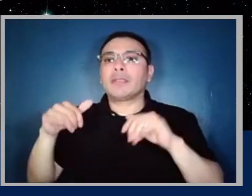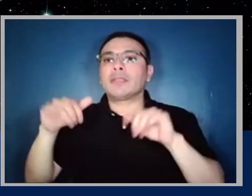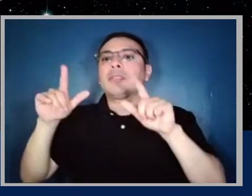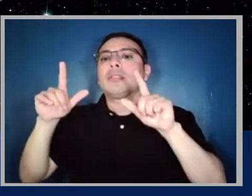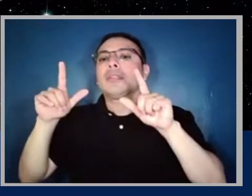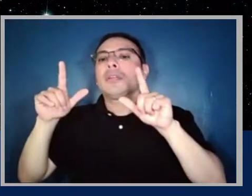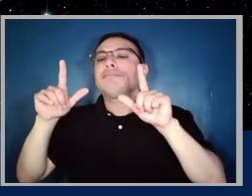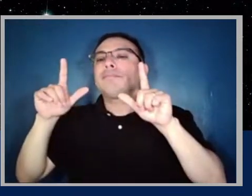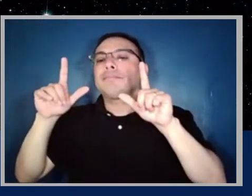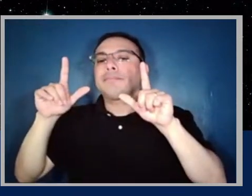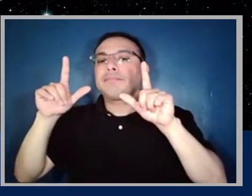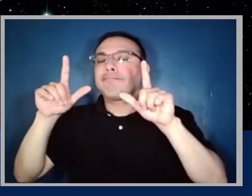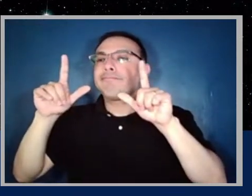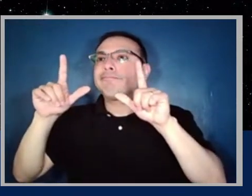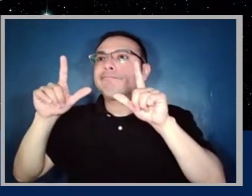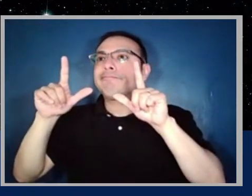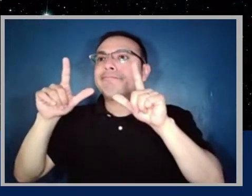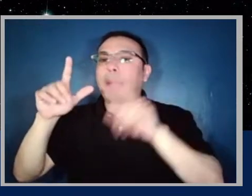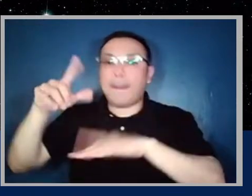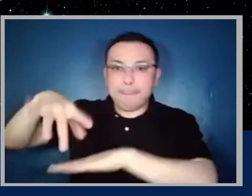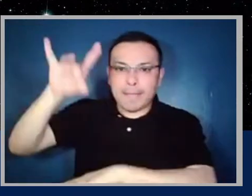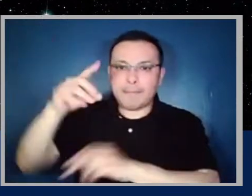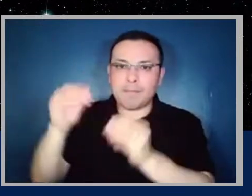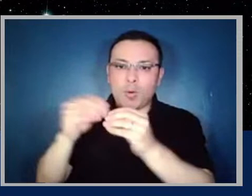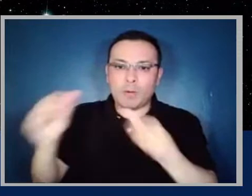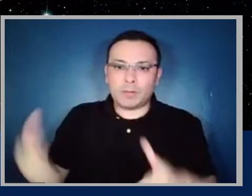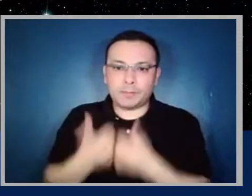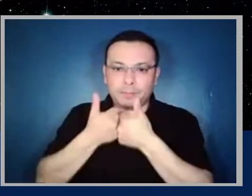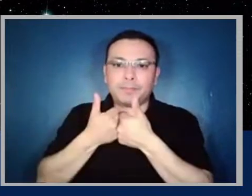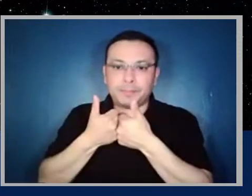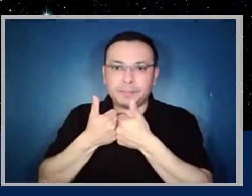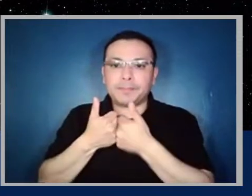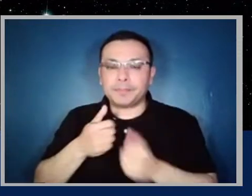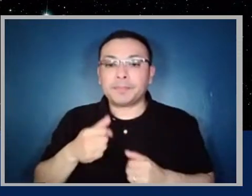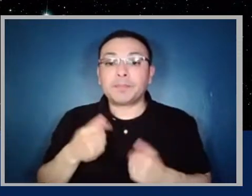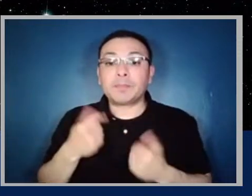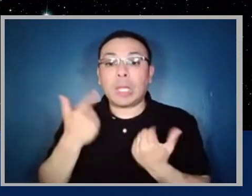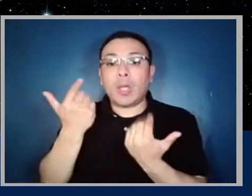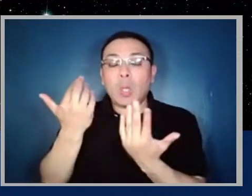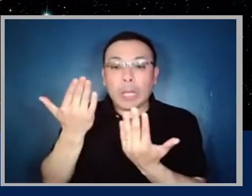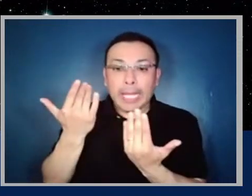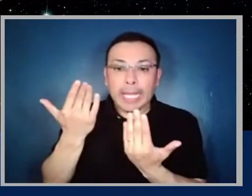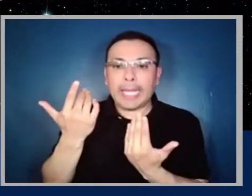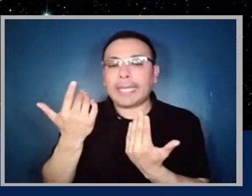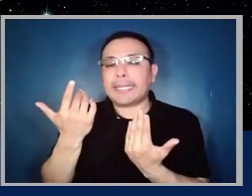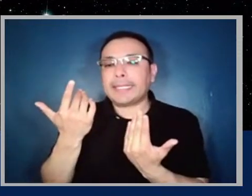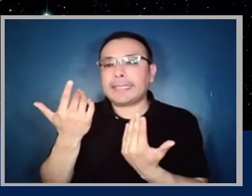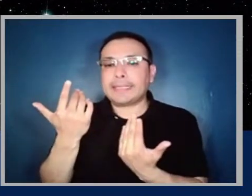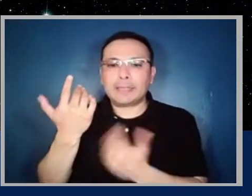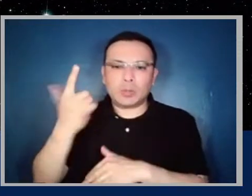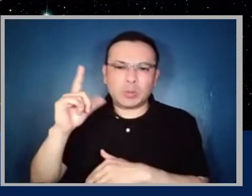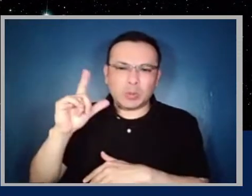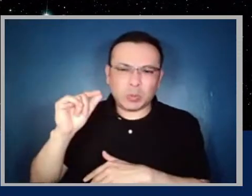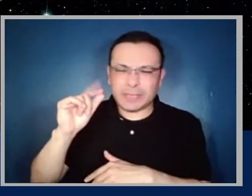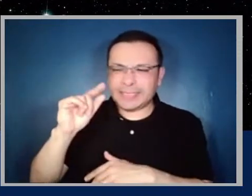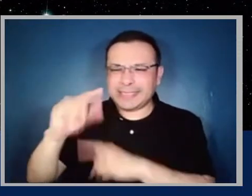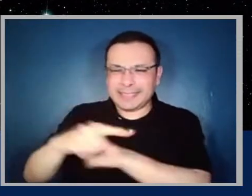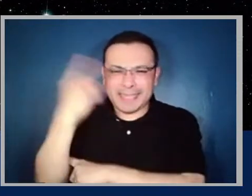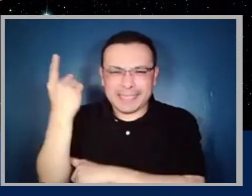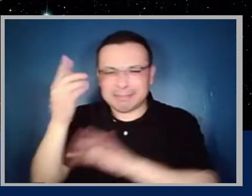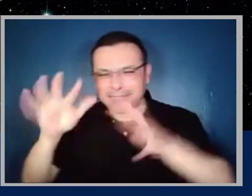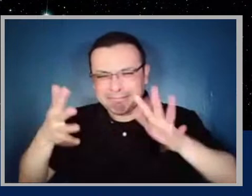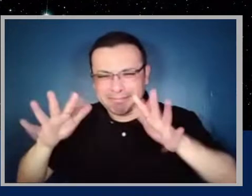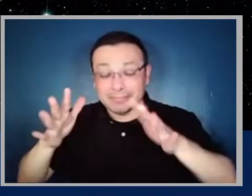little harder because we had the luxury of a launch and waiting about 20-something days before we recovered the vehicle, so we had time to